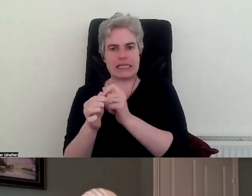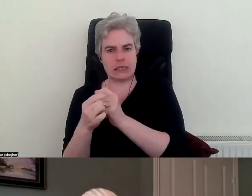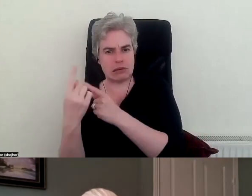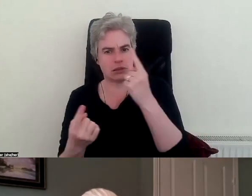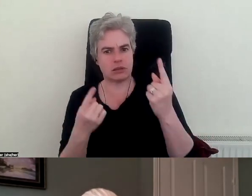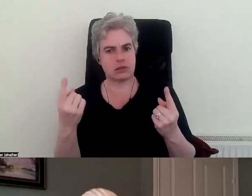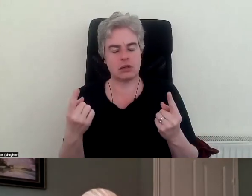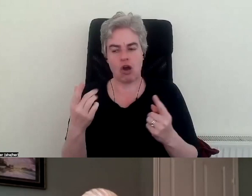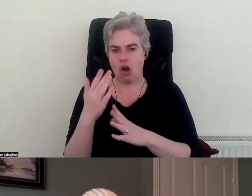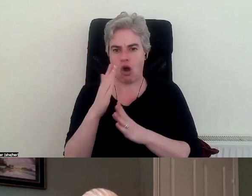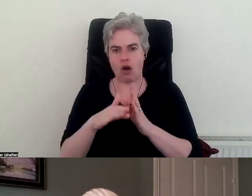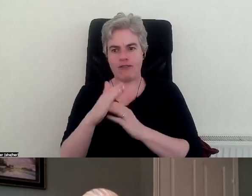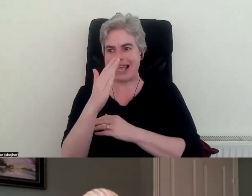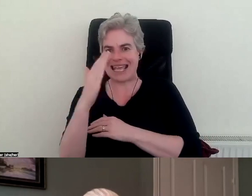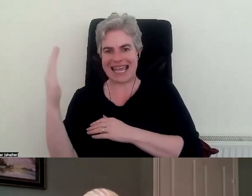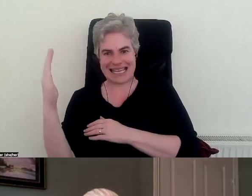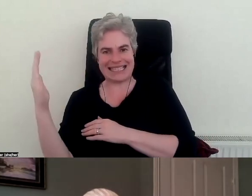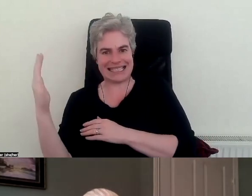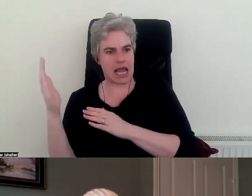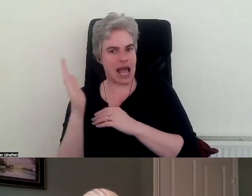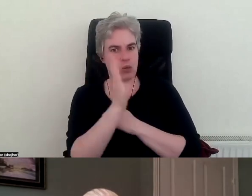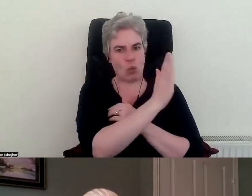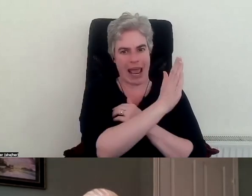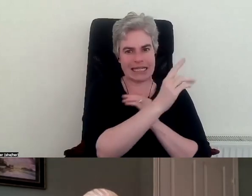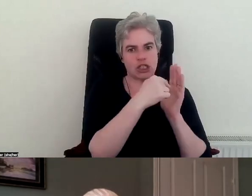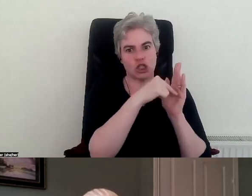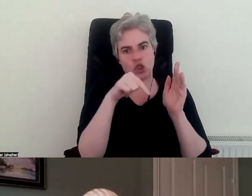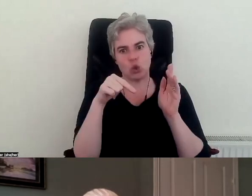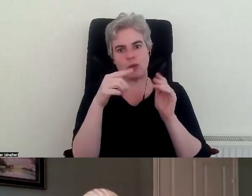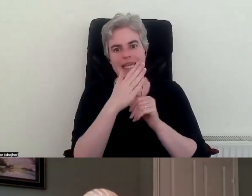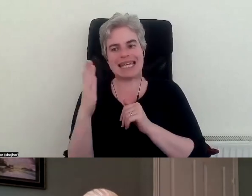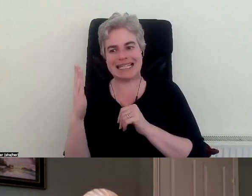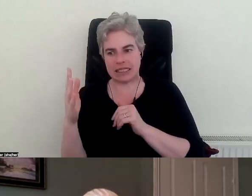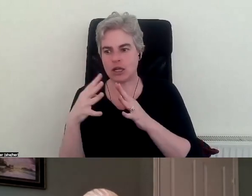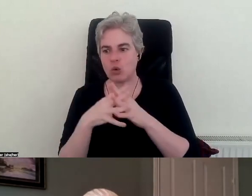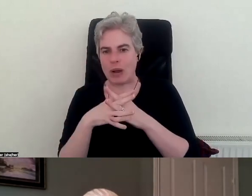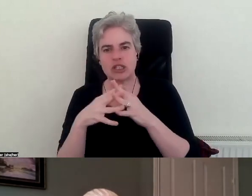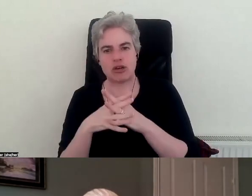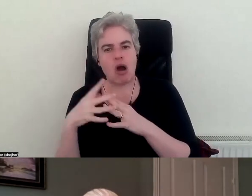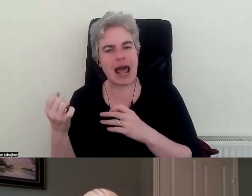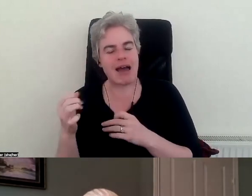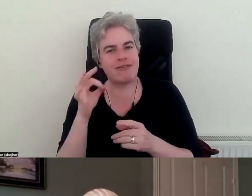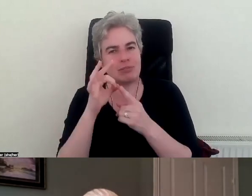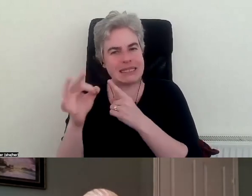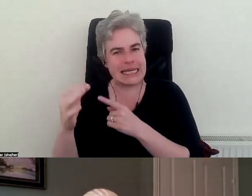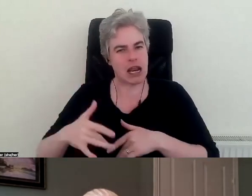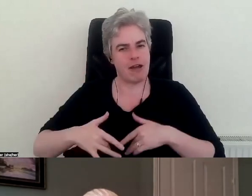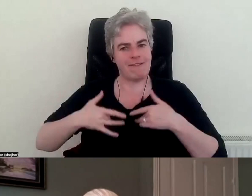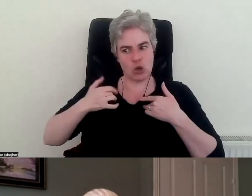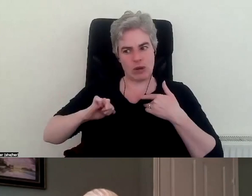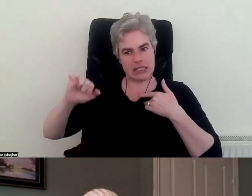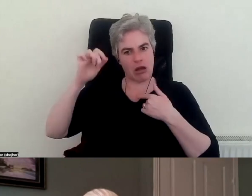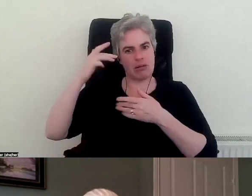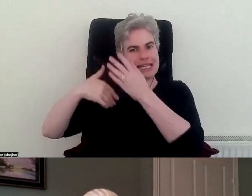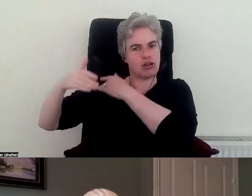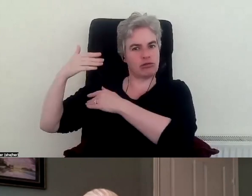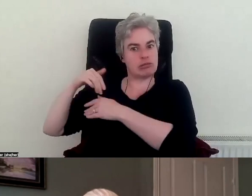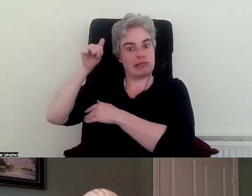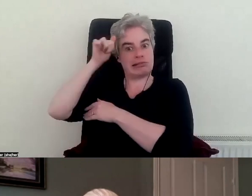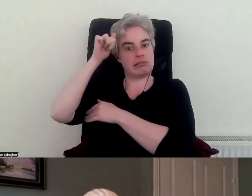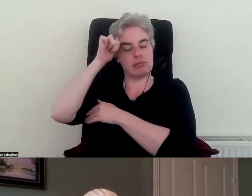the East and West to the East. Westcott had a particular view, his own historical